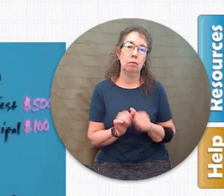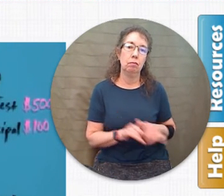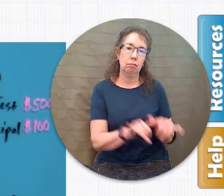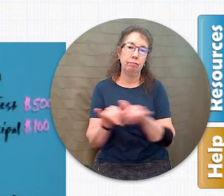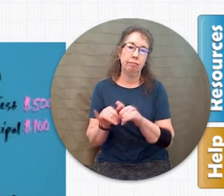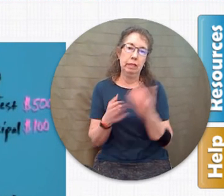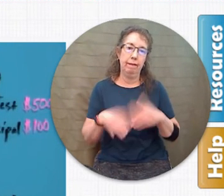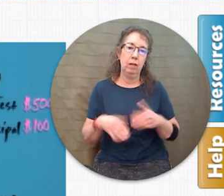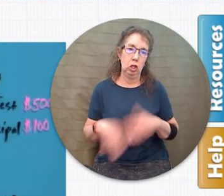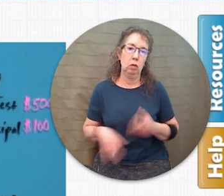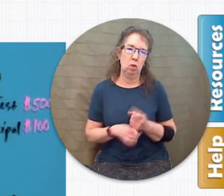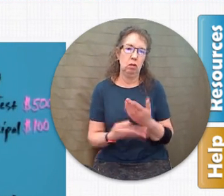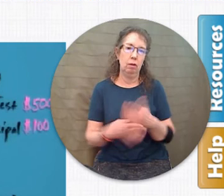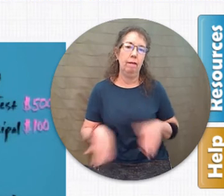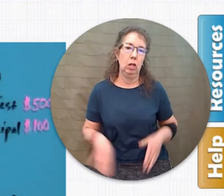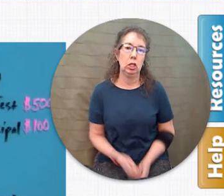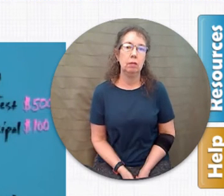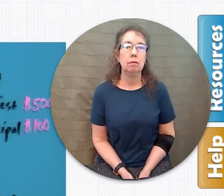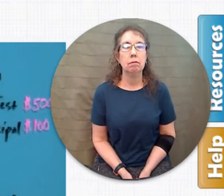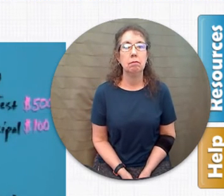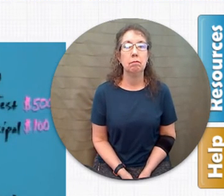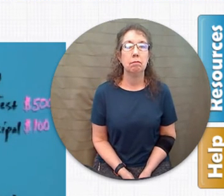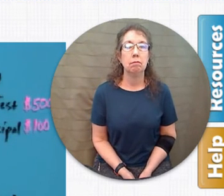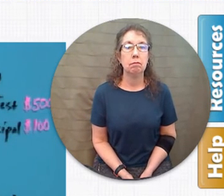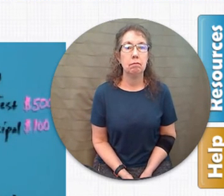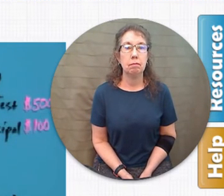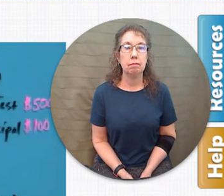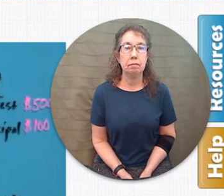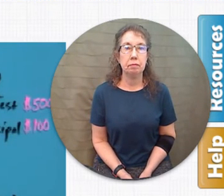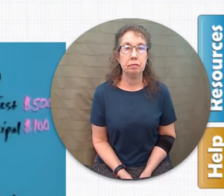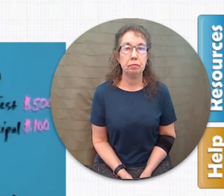division, I'll bring down my 9.